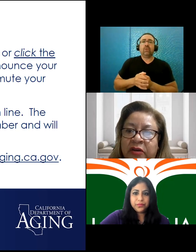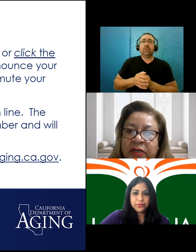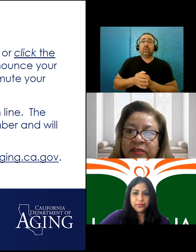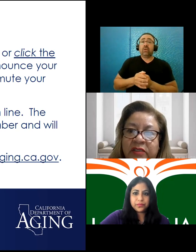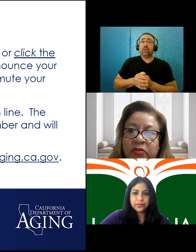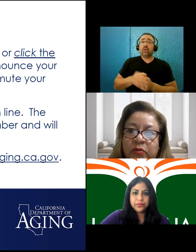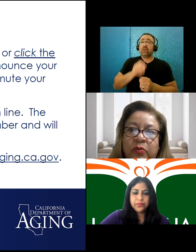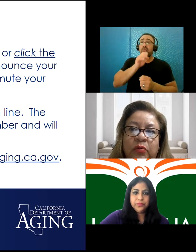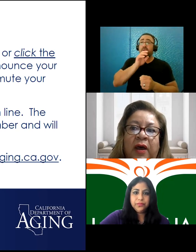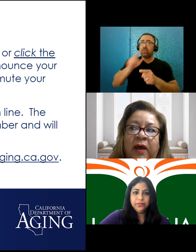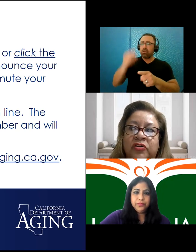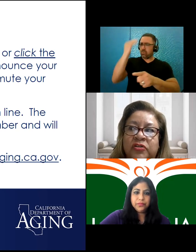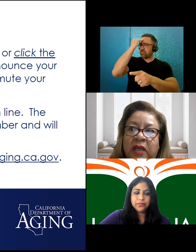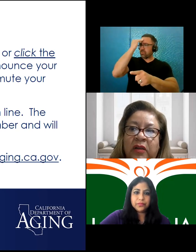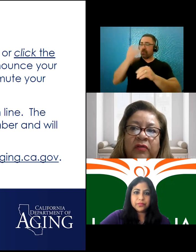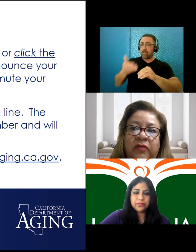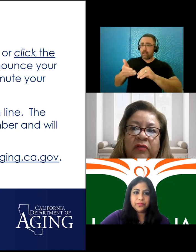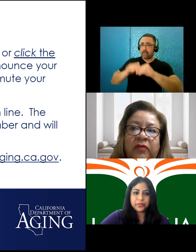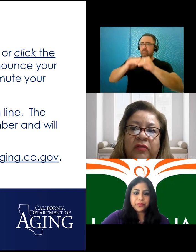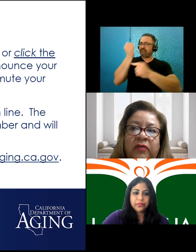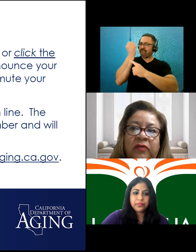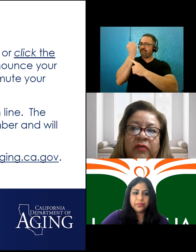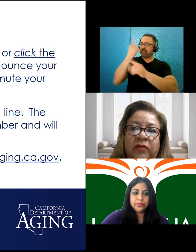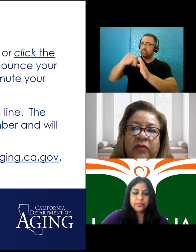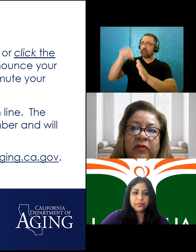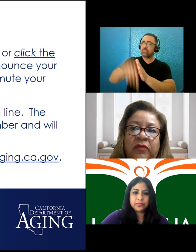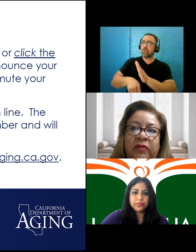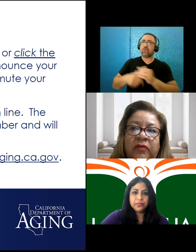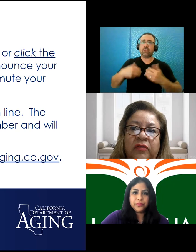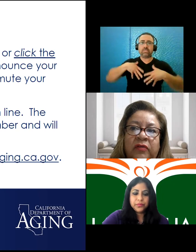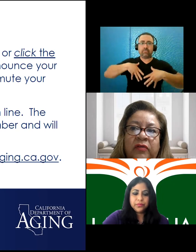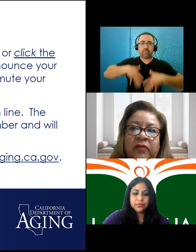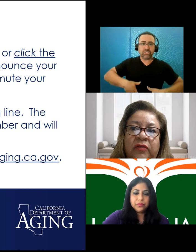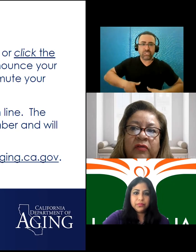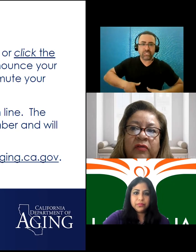vocabulary increases to understand the depression,